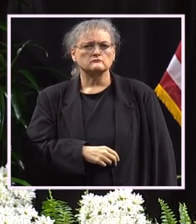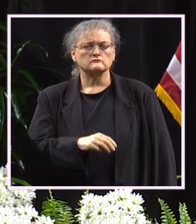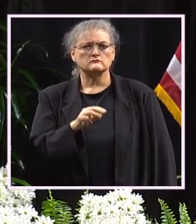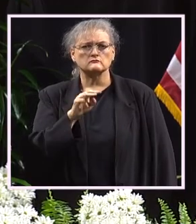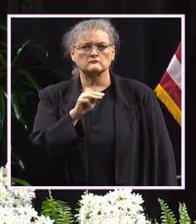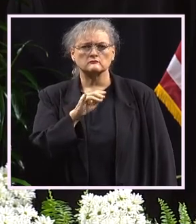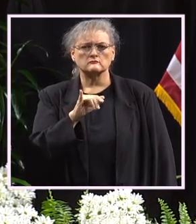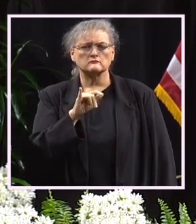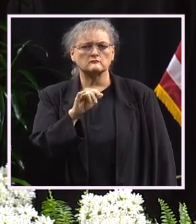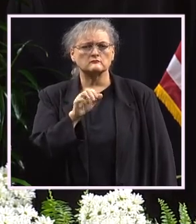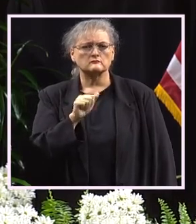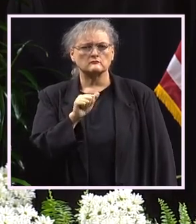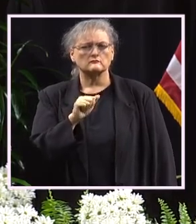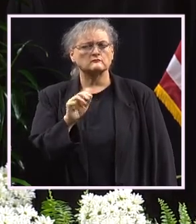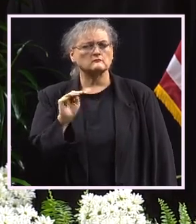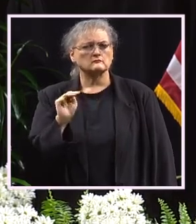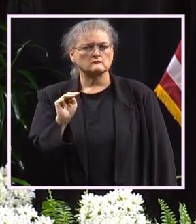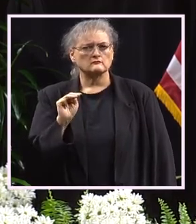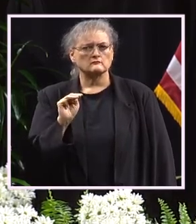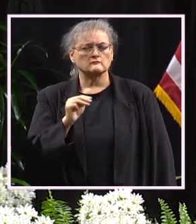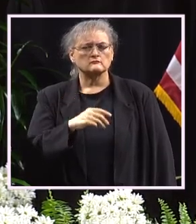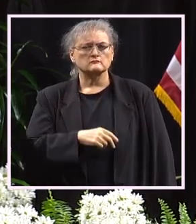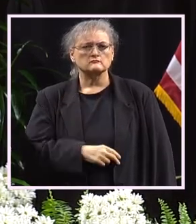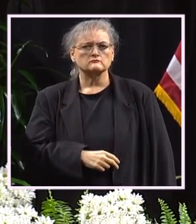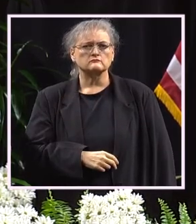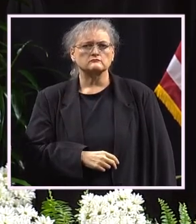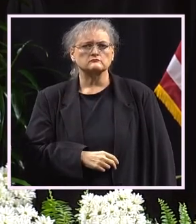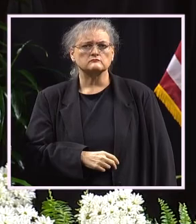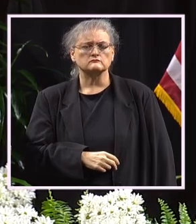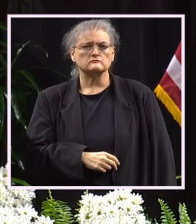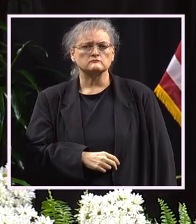Maya Brooke Martinez.